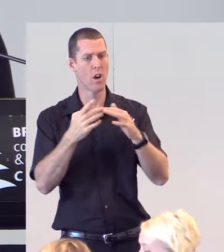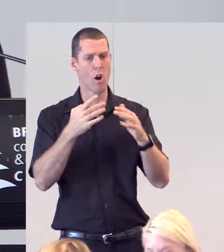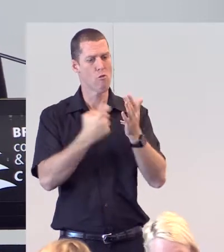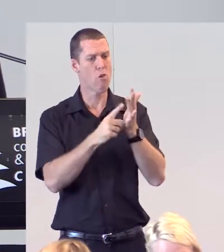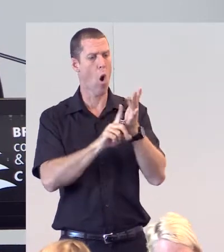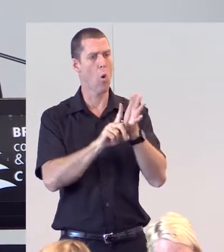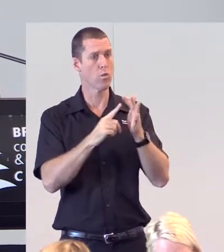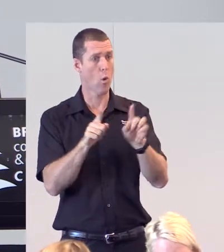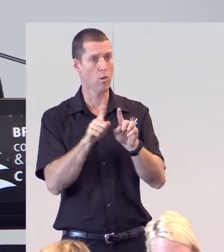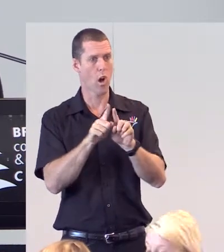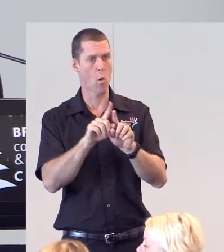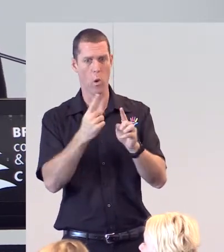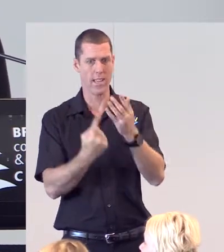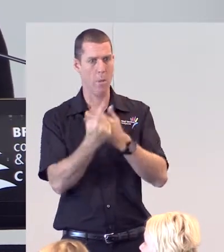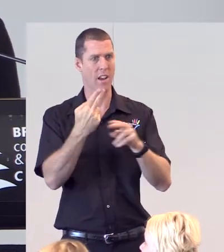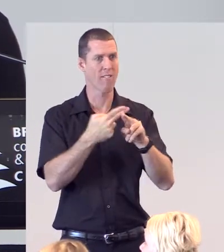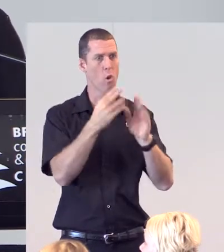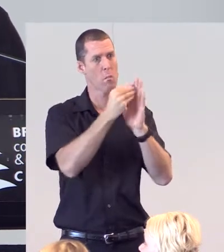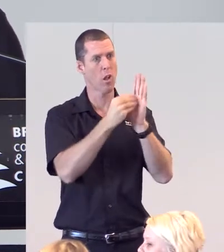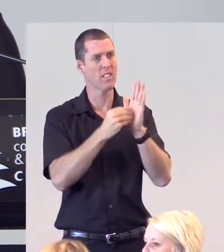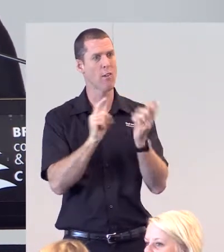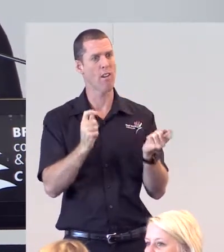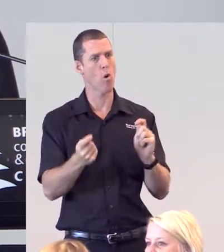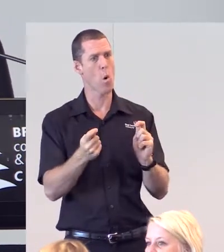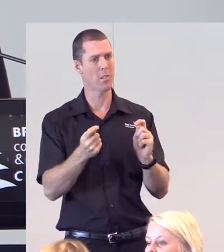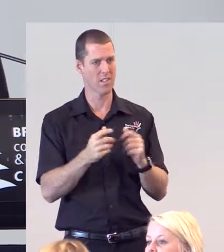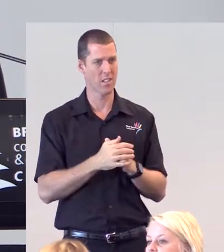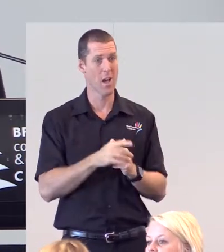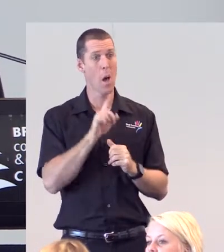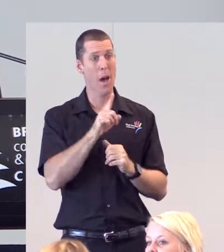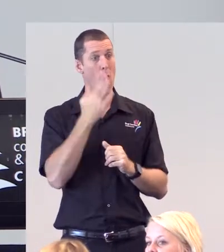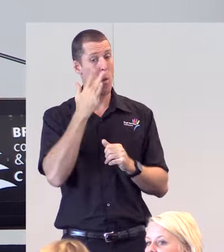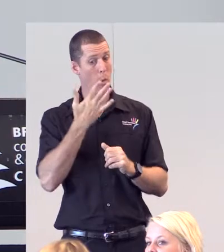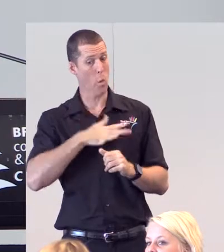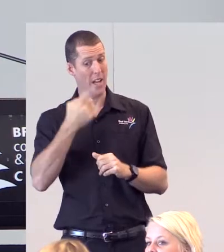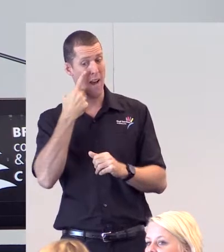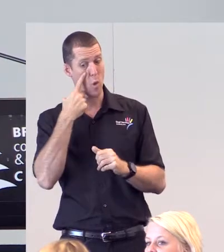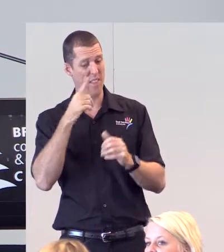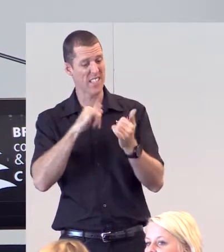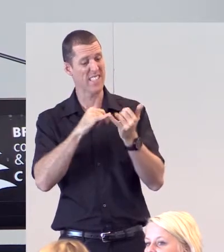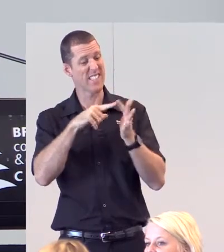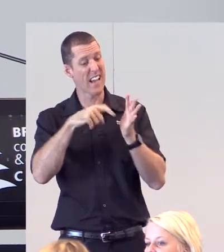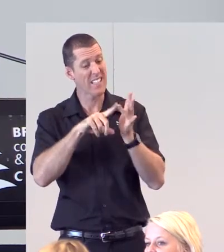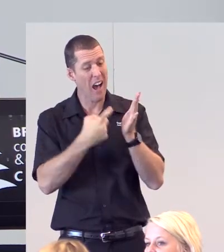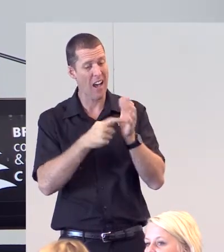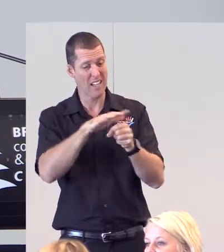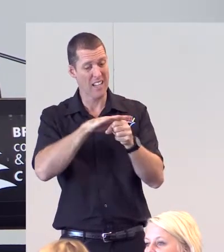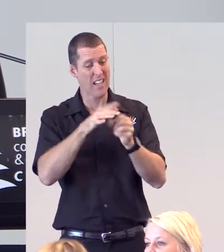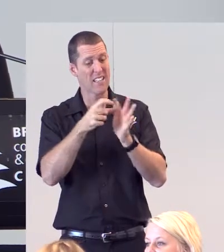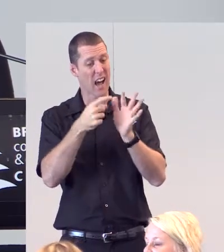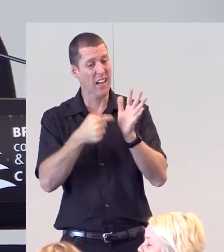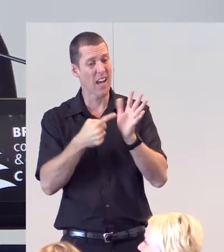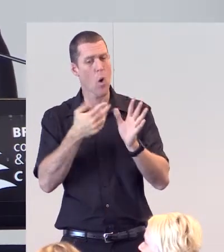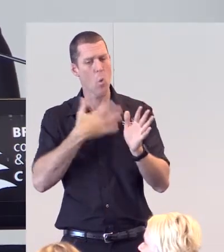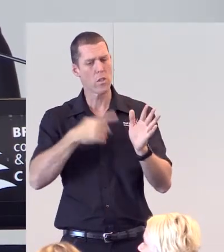coming about from a lot of policy reforms and shifts. However, when we do want to look at the sector data and report on that, and if we do want to